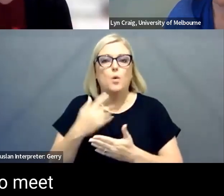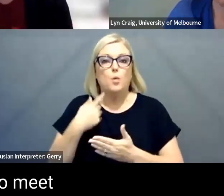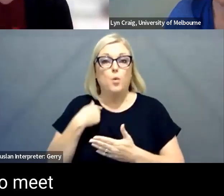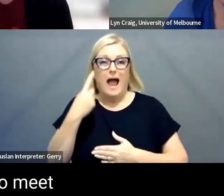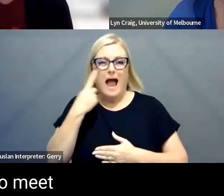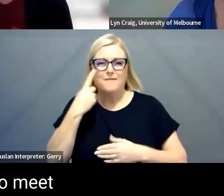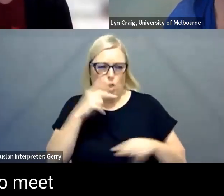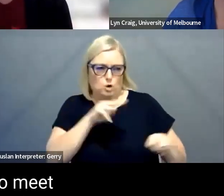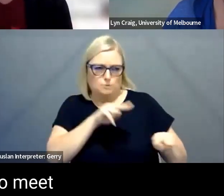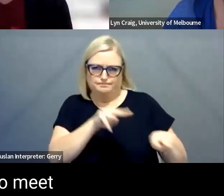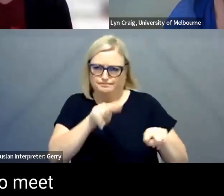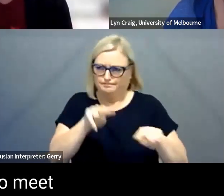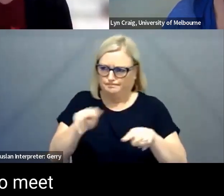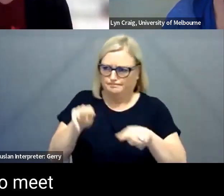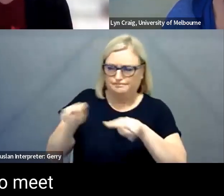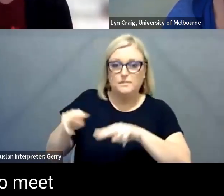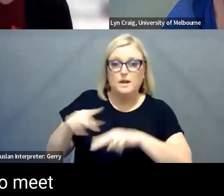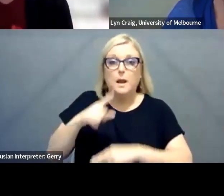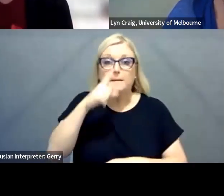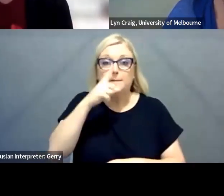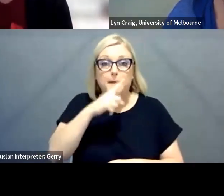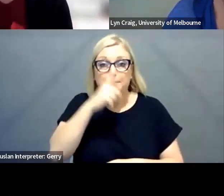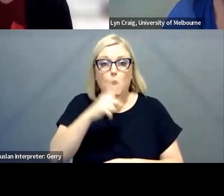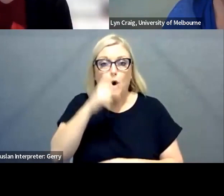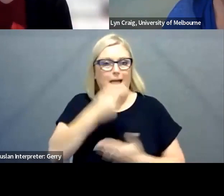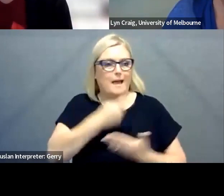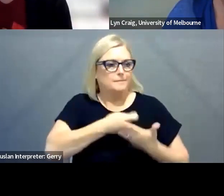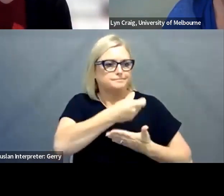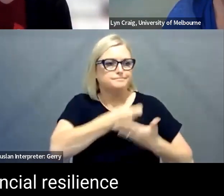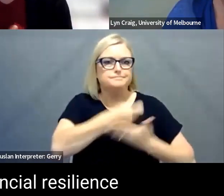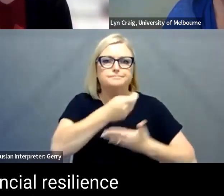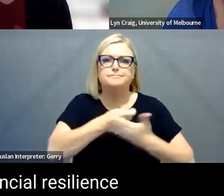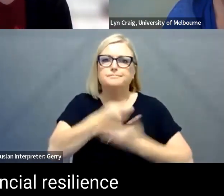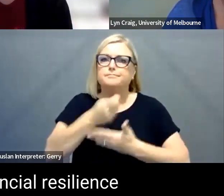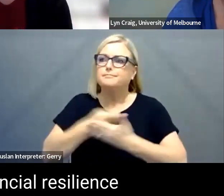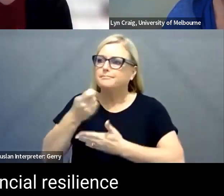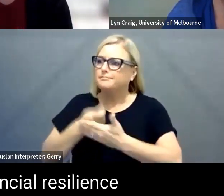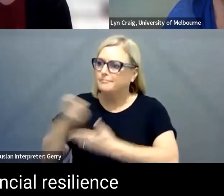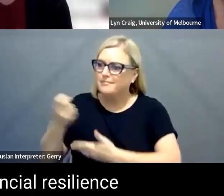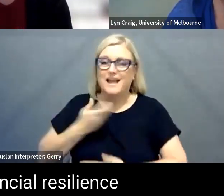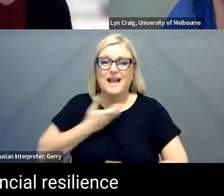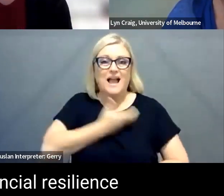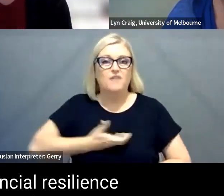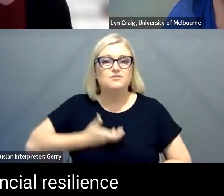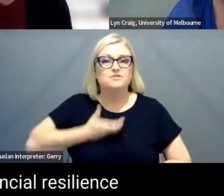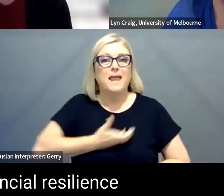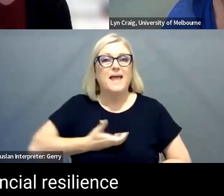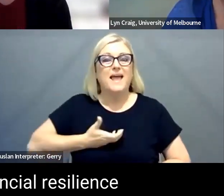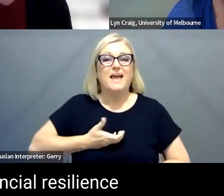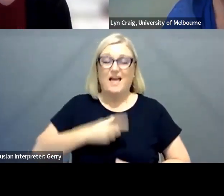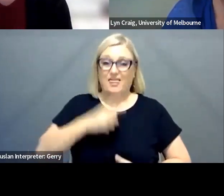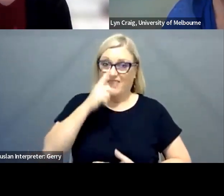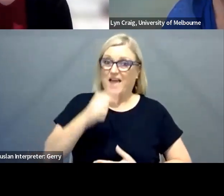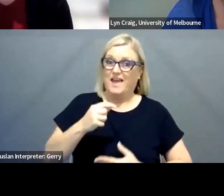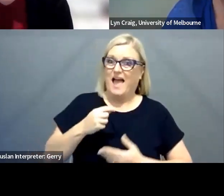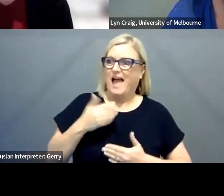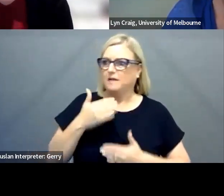is able to meet all their commitments and needs comfortably now and has the financial resilience to do so in the